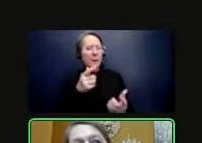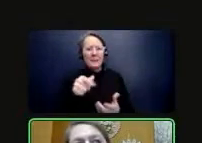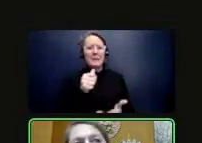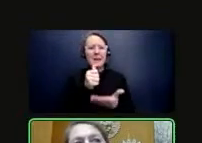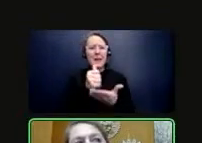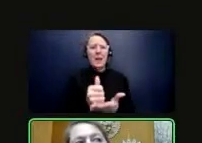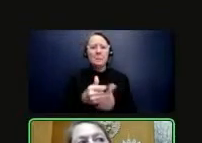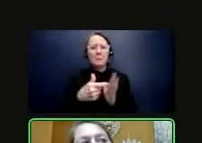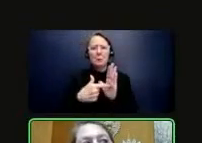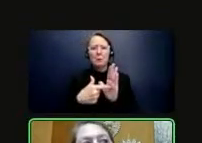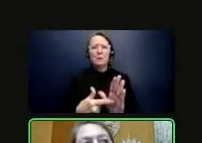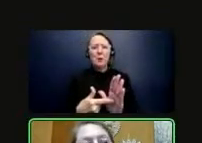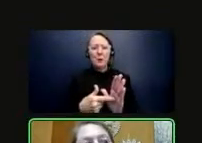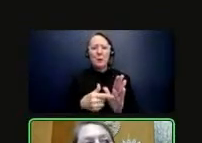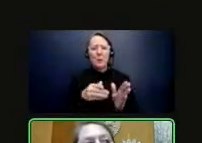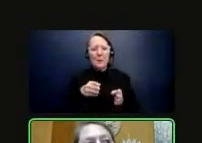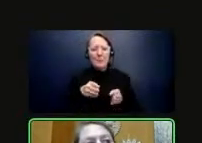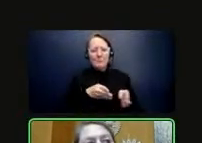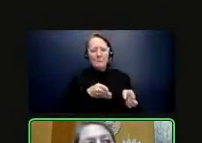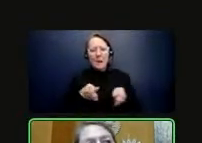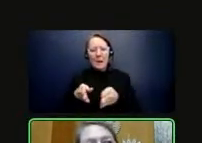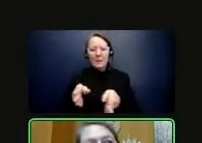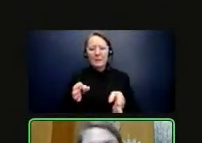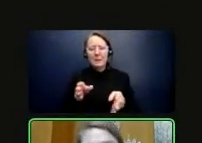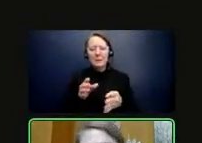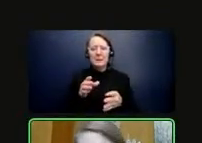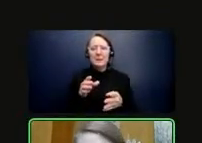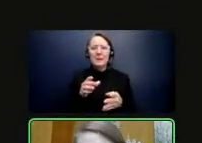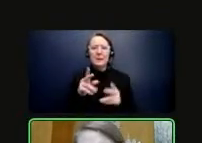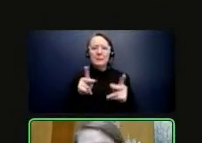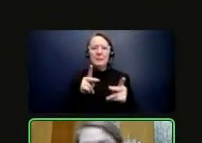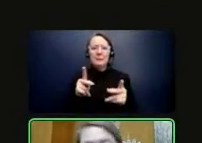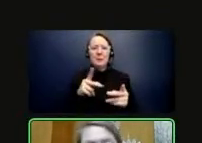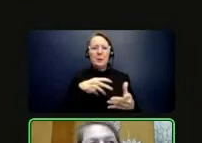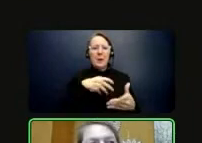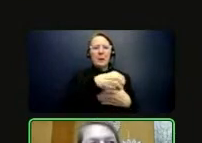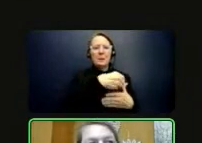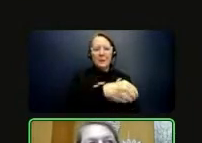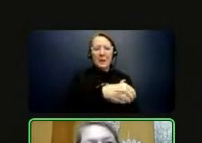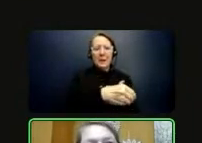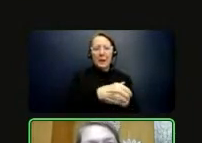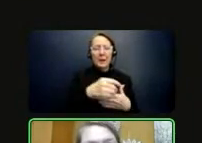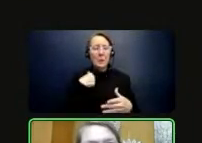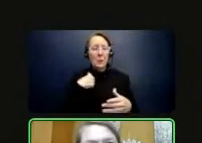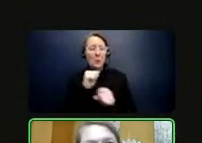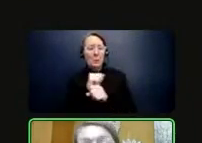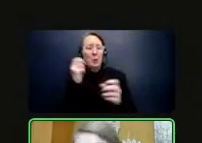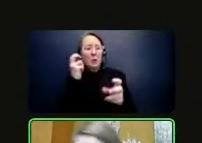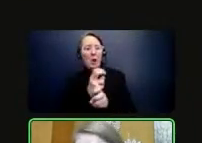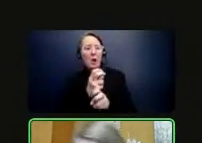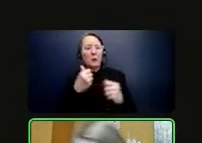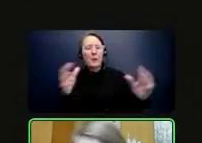the pathway. We have people outside. We work hard to try to connect. There are some that we